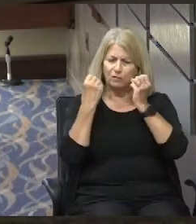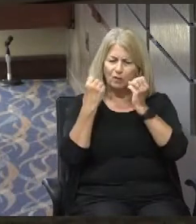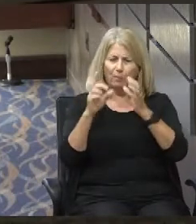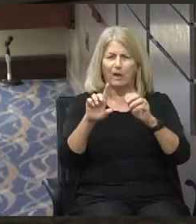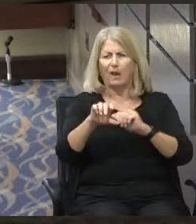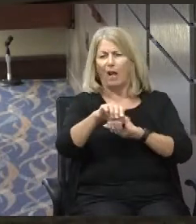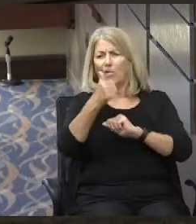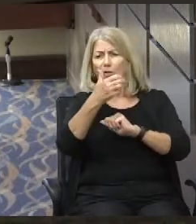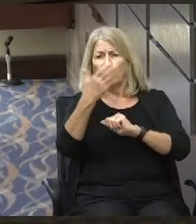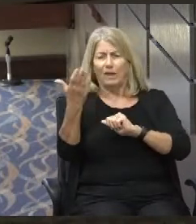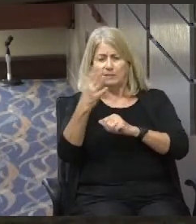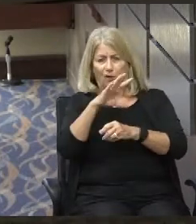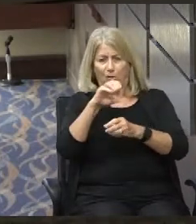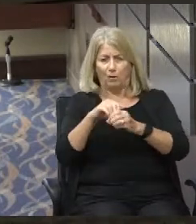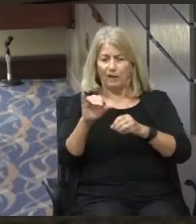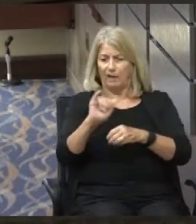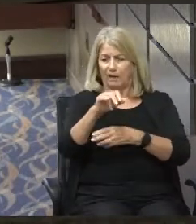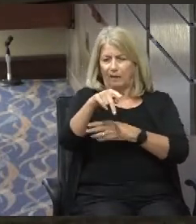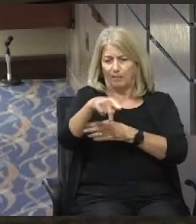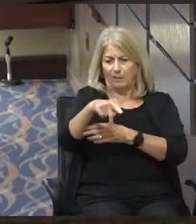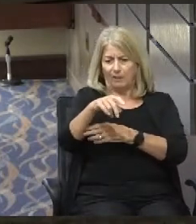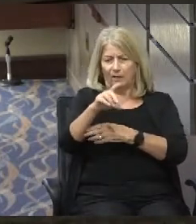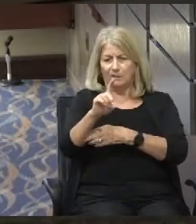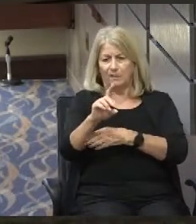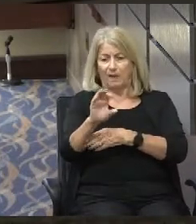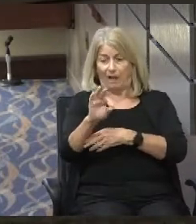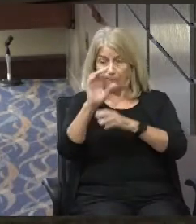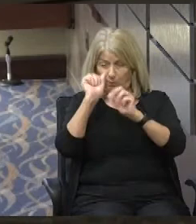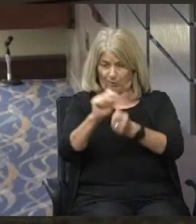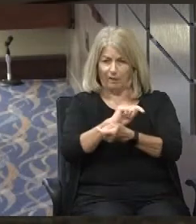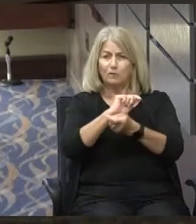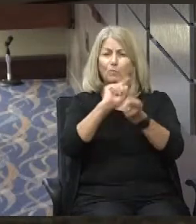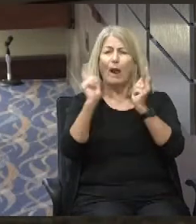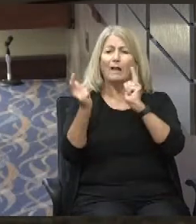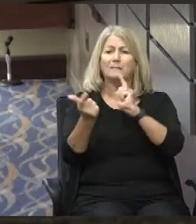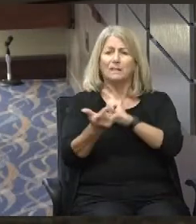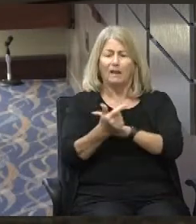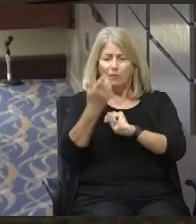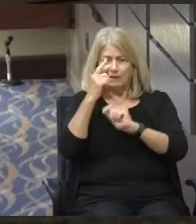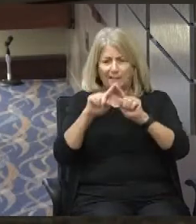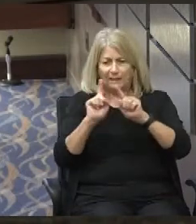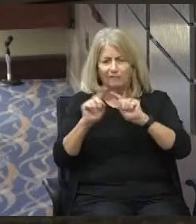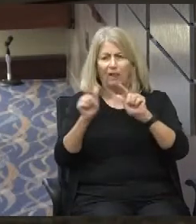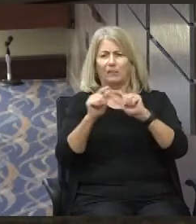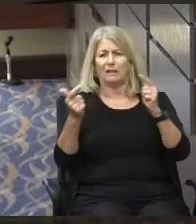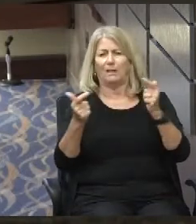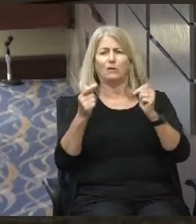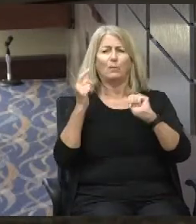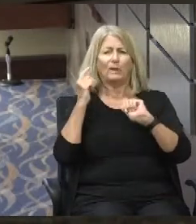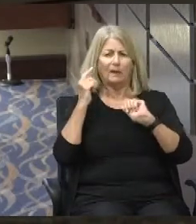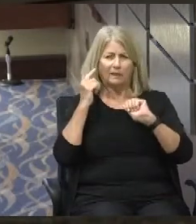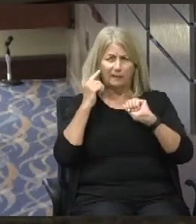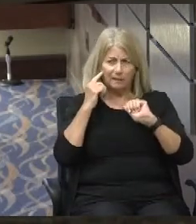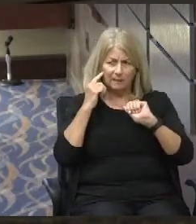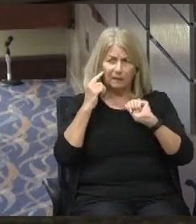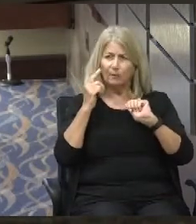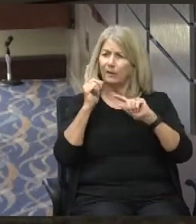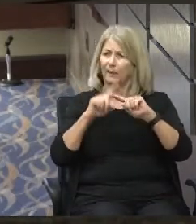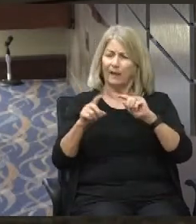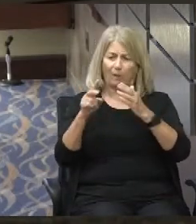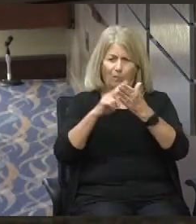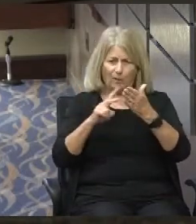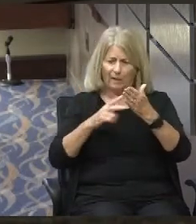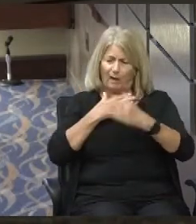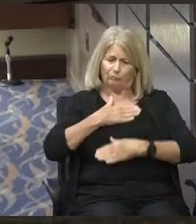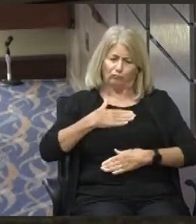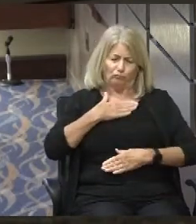And thinking of things like the PDFs that can't translate for people that need to hear it and can't read it, I appreciate all